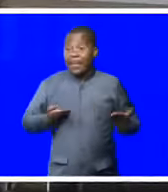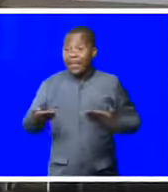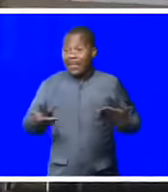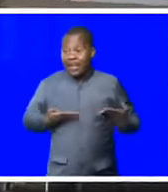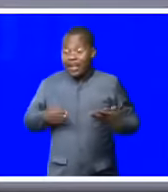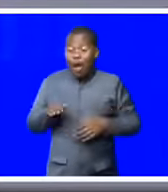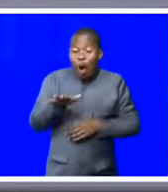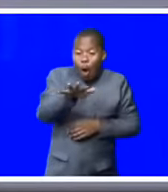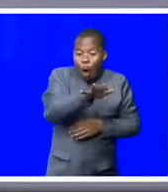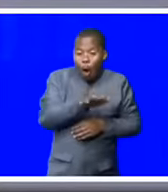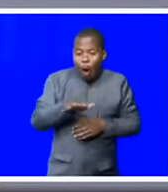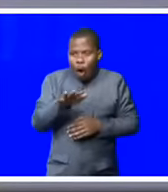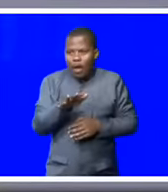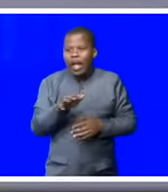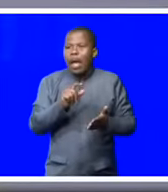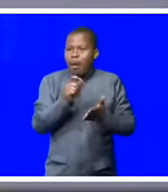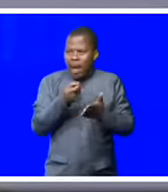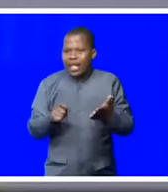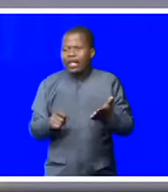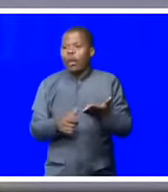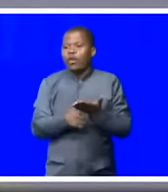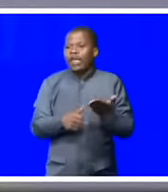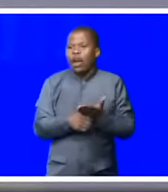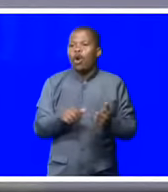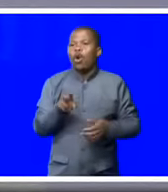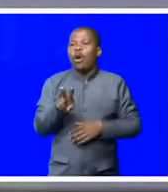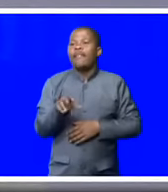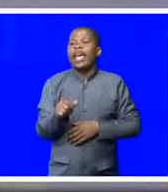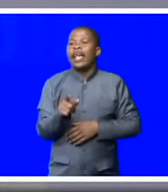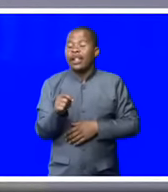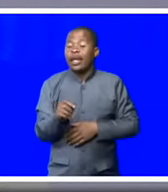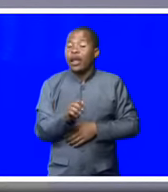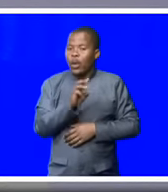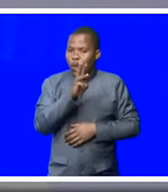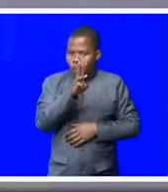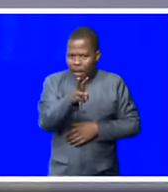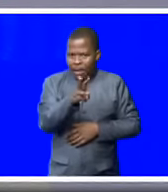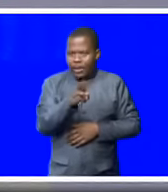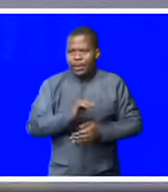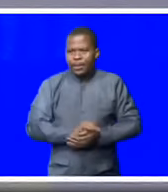they'll go and they'll register for VAT so that they can come into the VAT tax net.